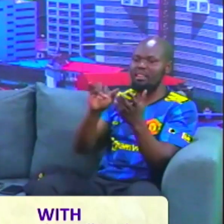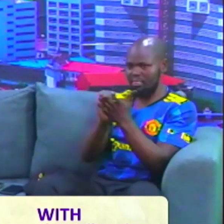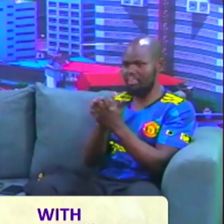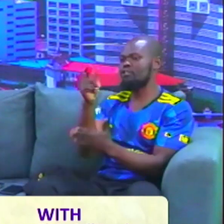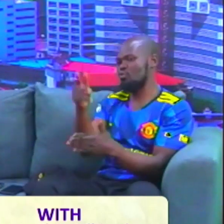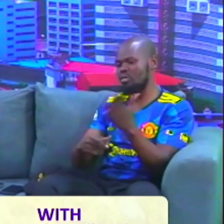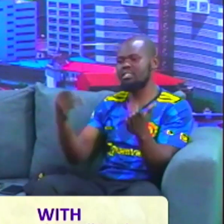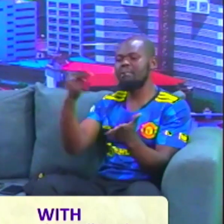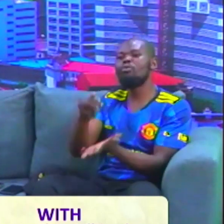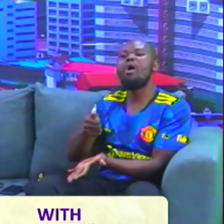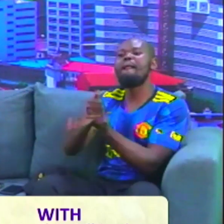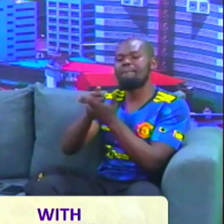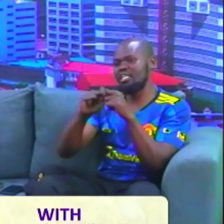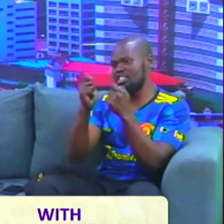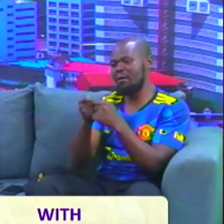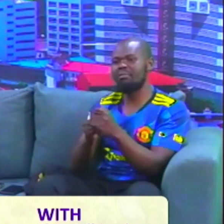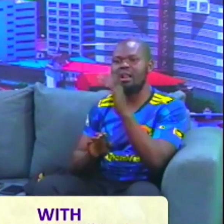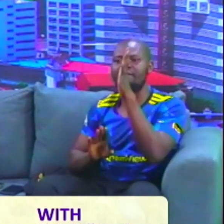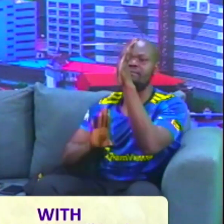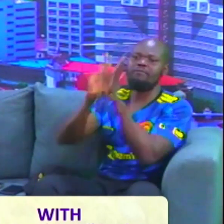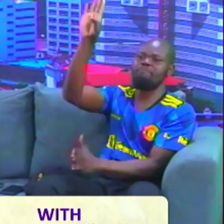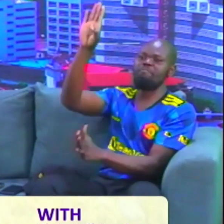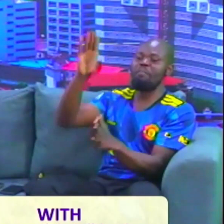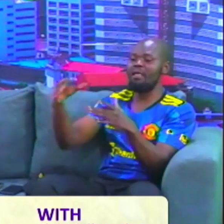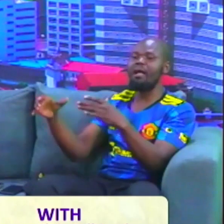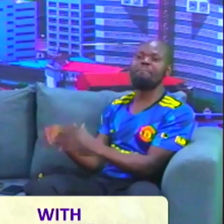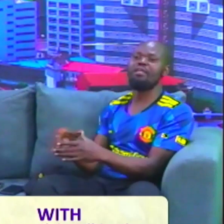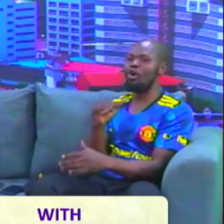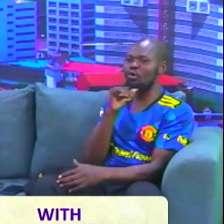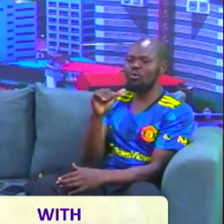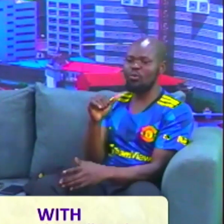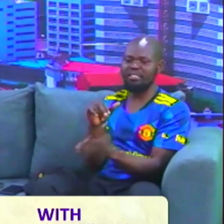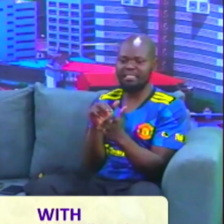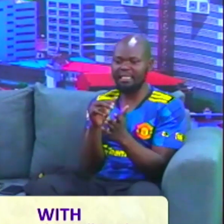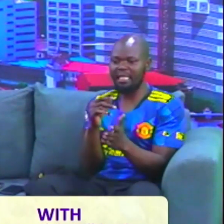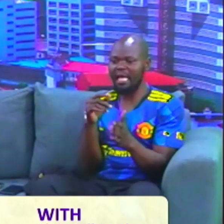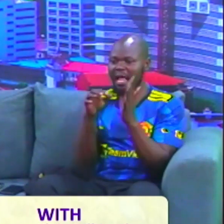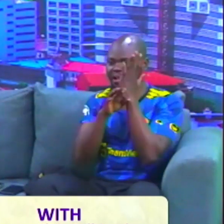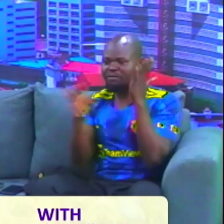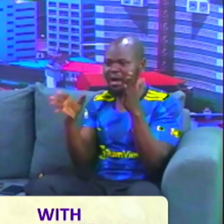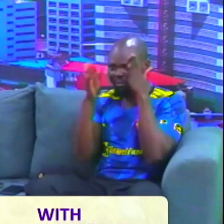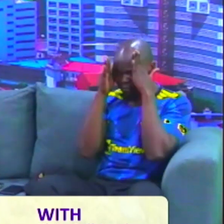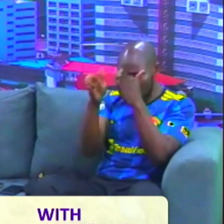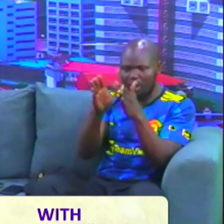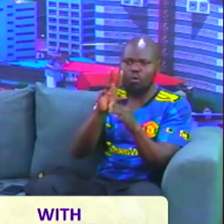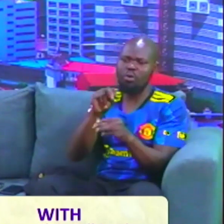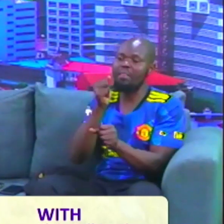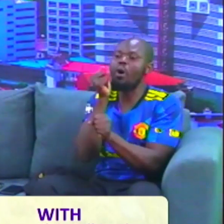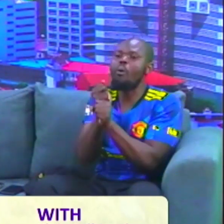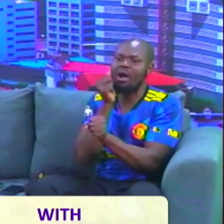to opponents, defenders, and because they won't know where the ball is going to, come from. And I